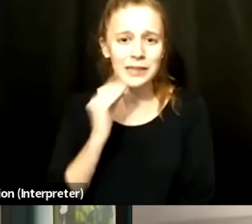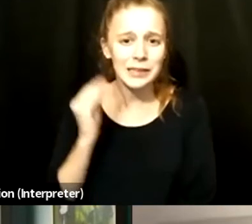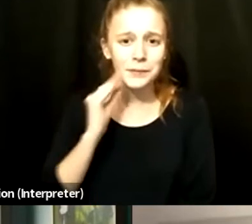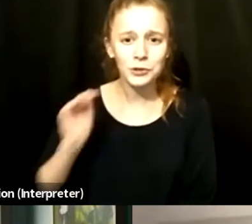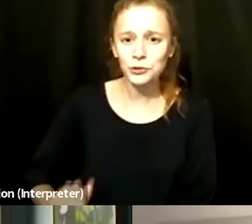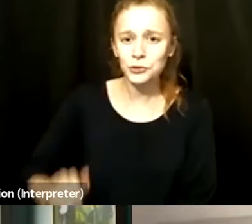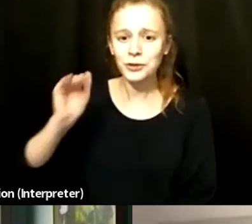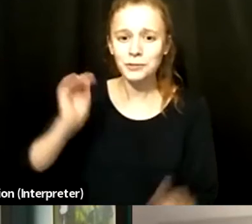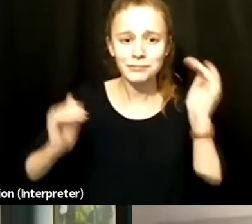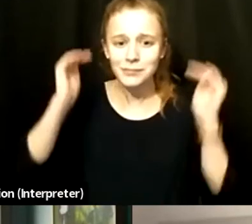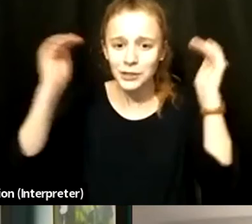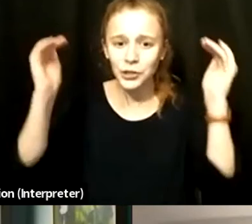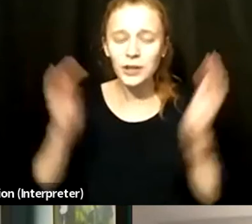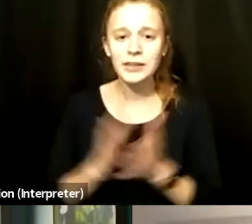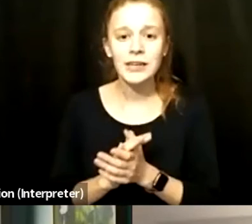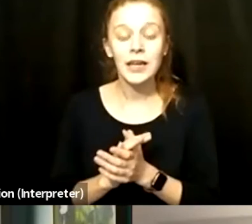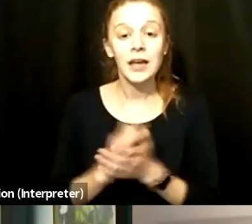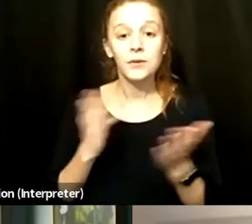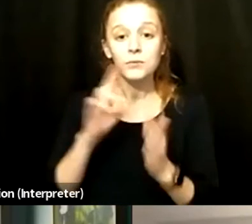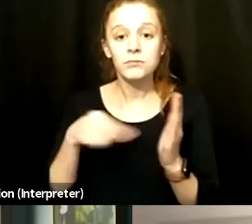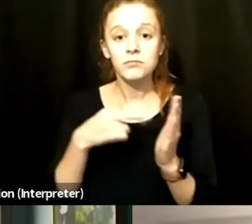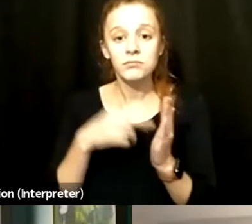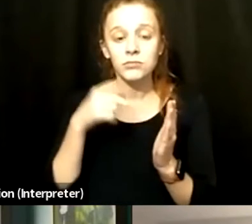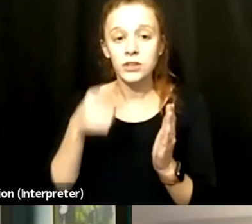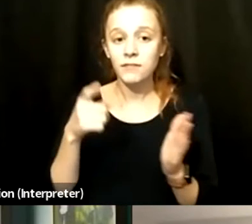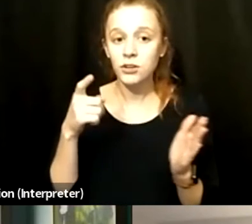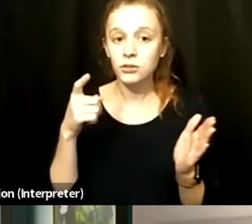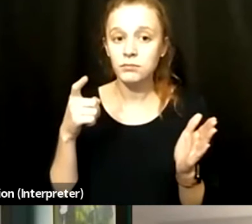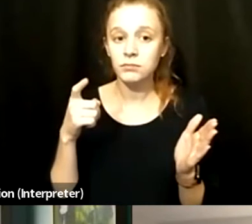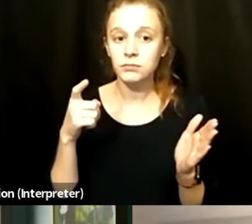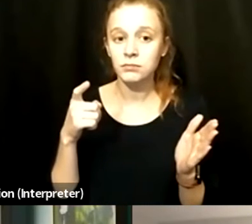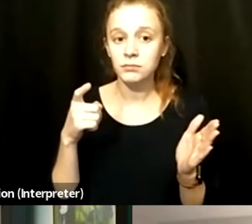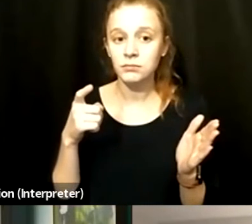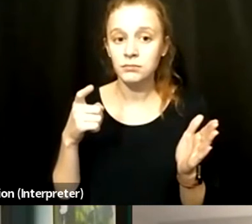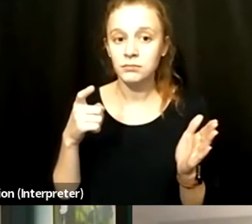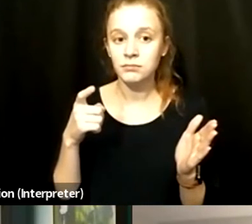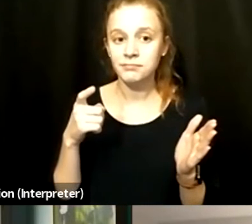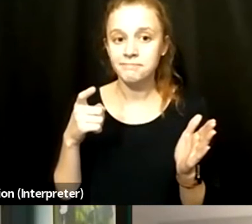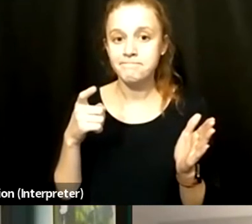activity? And what role have you seen fitness and physical activity play in your life?